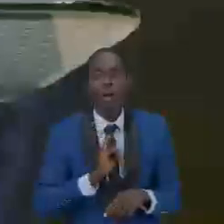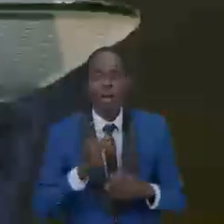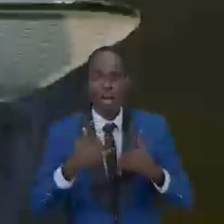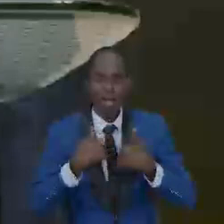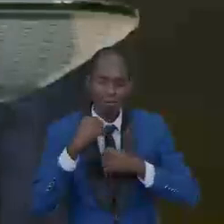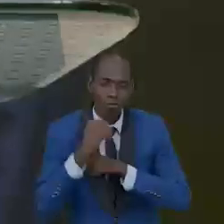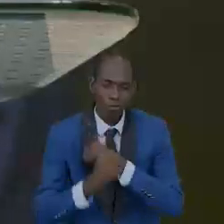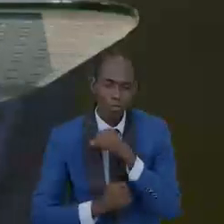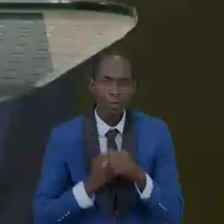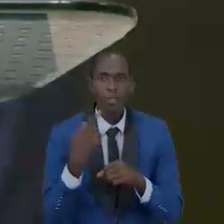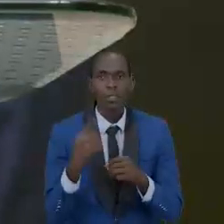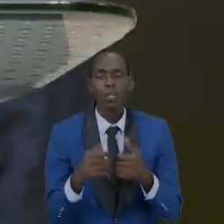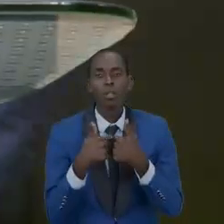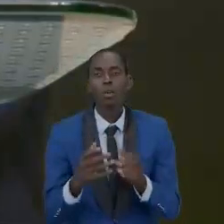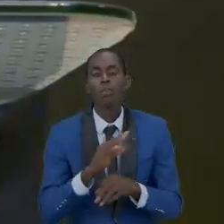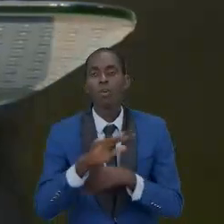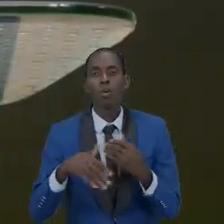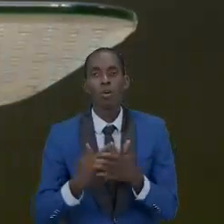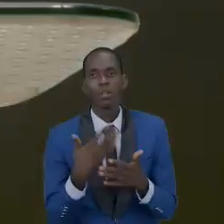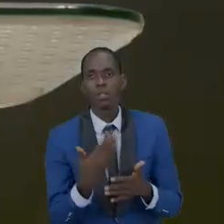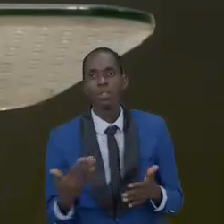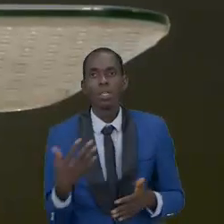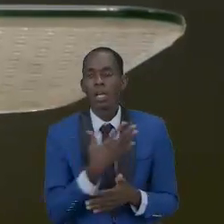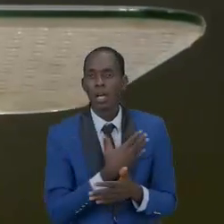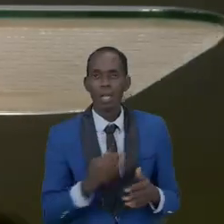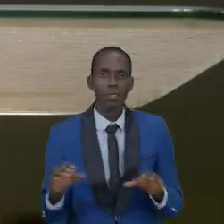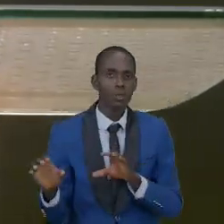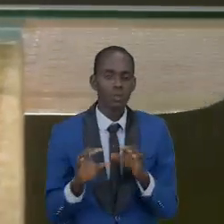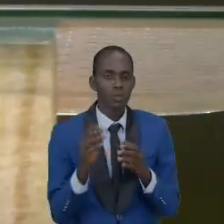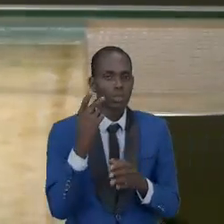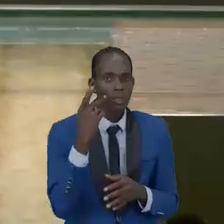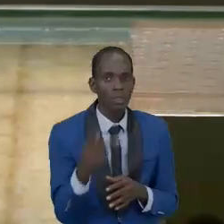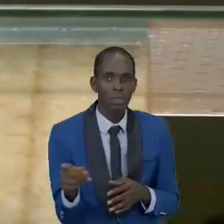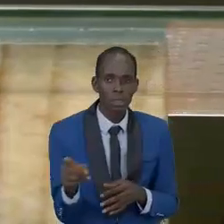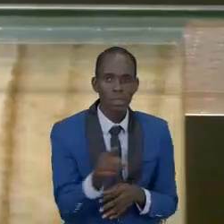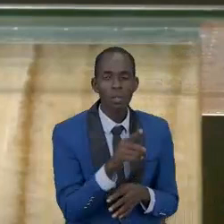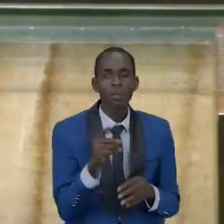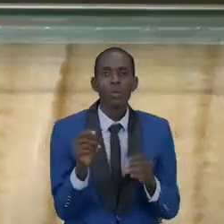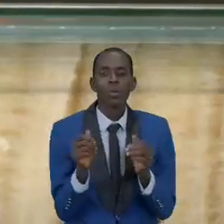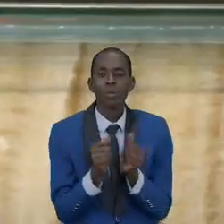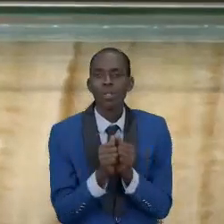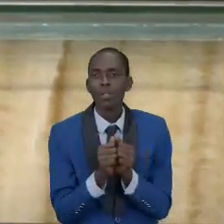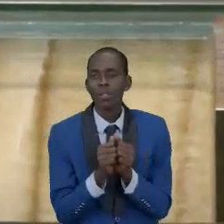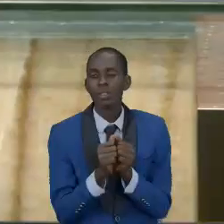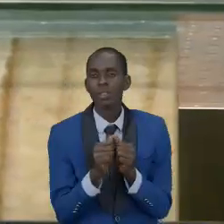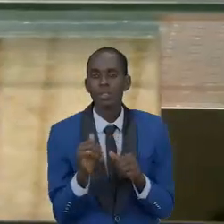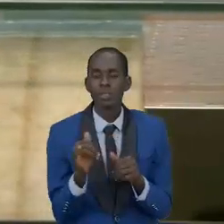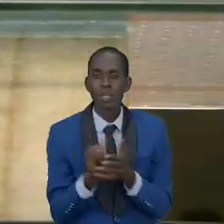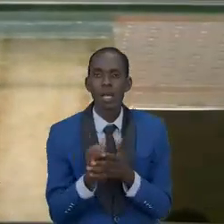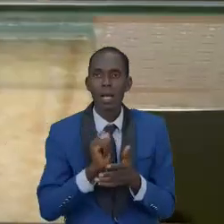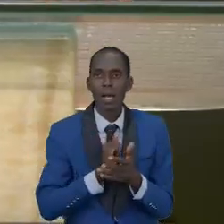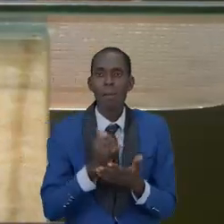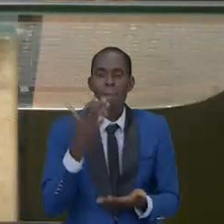the loss of all things, and do count them but dung, that I